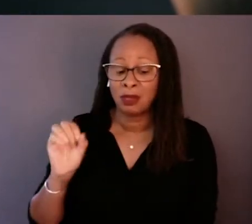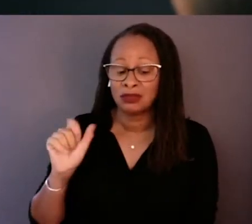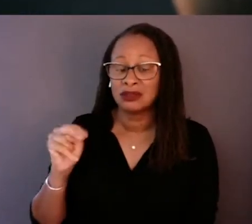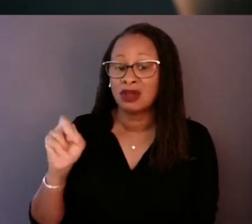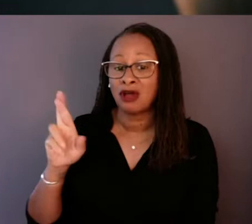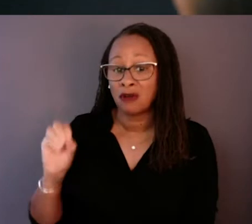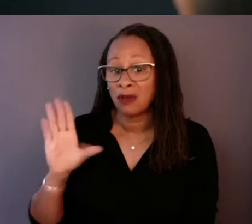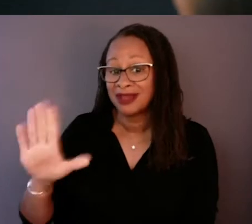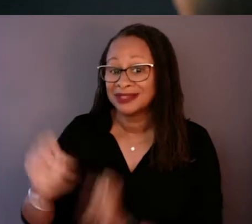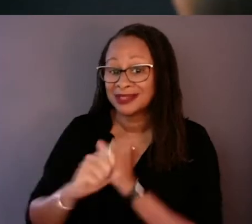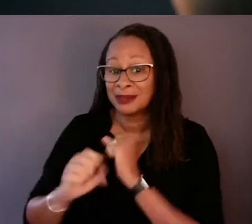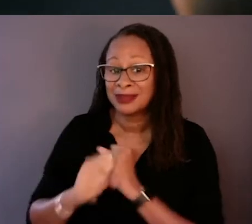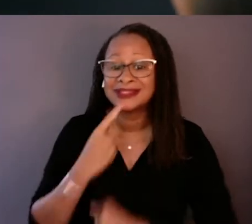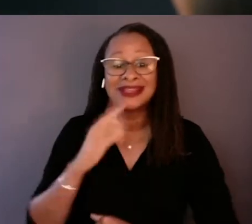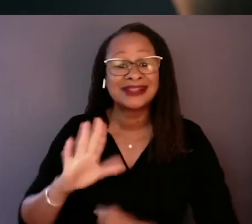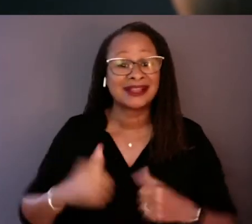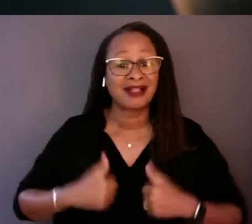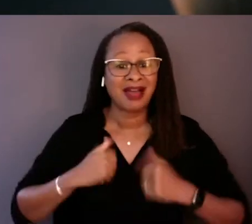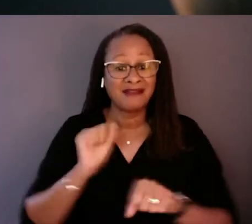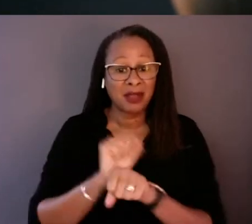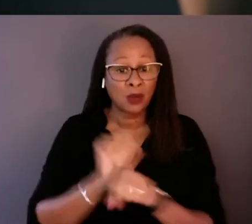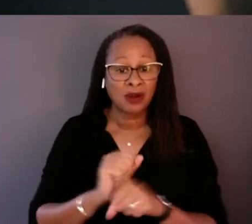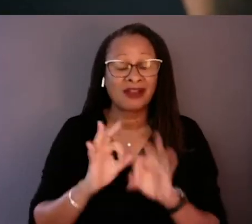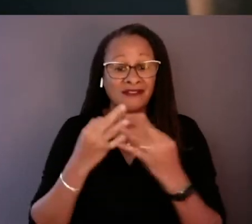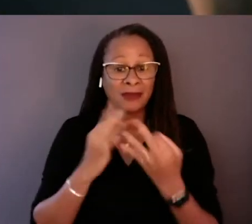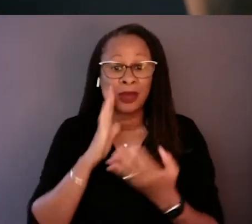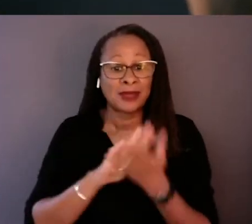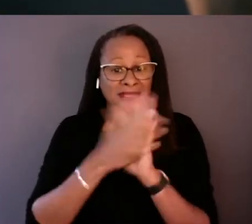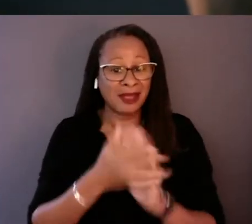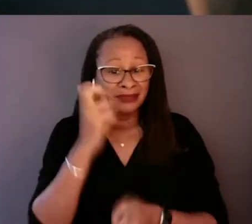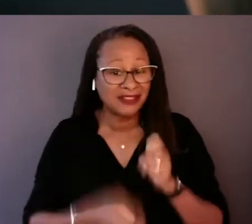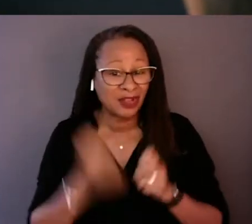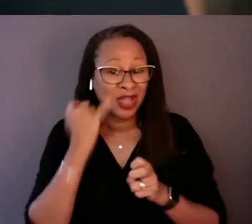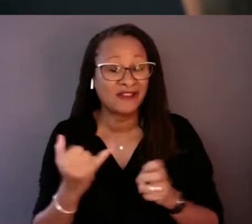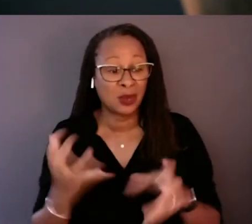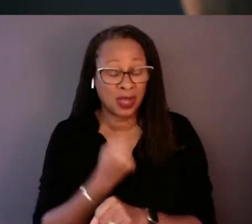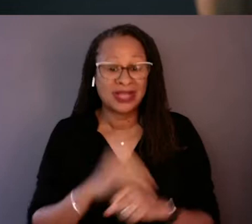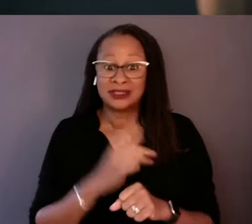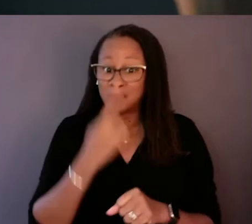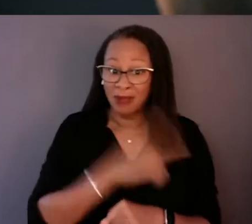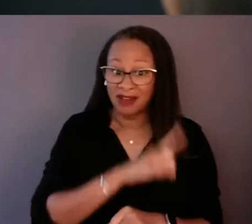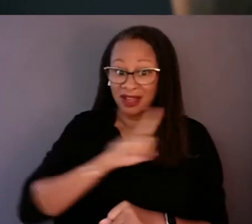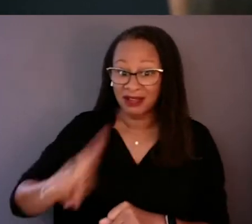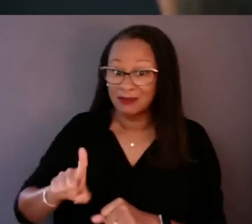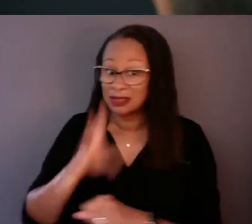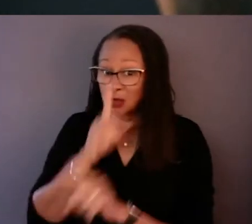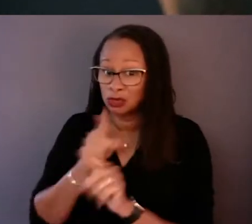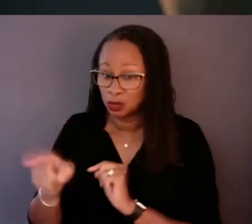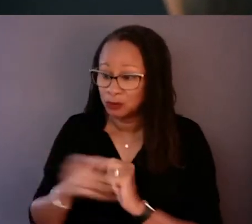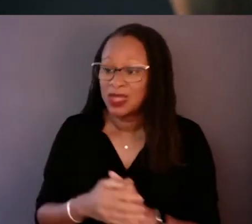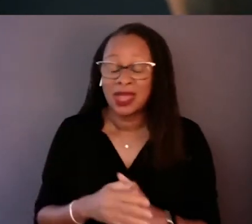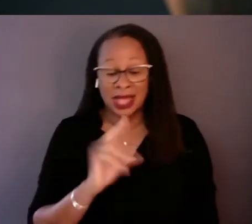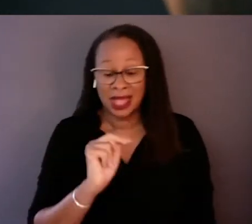know, your life and your work and your family is going to become way more difficult really quickly if this guy wins. Could I come down and talk to you? And she said, you